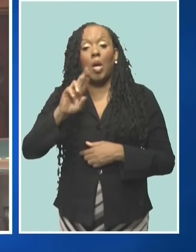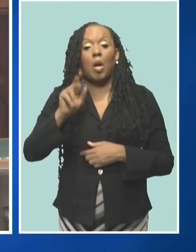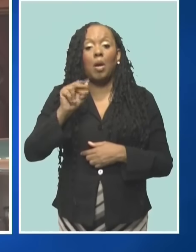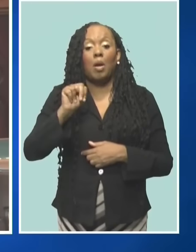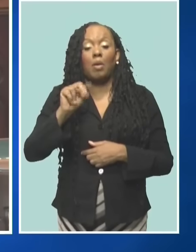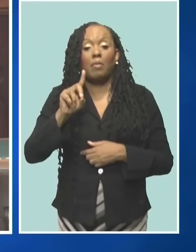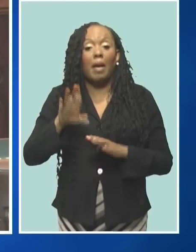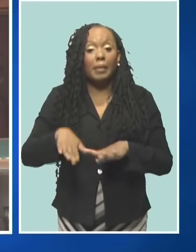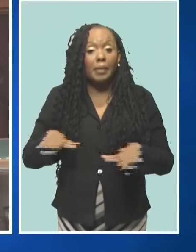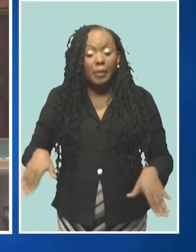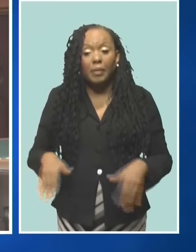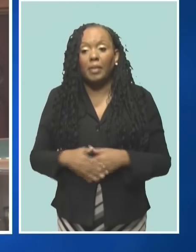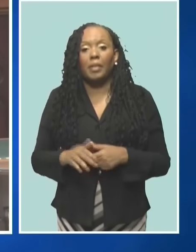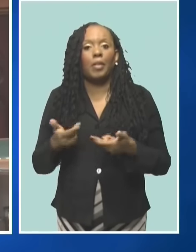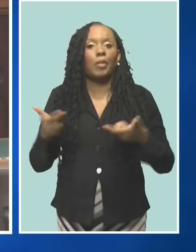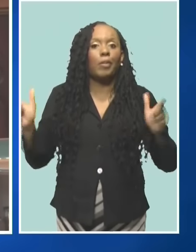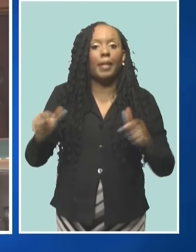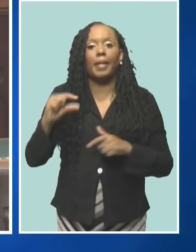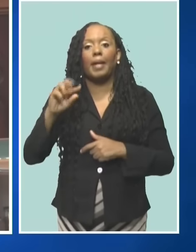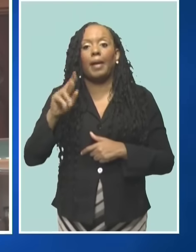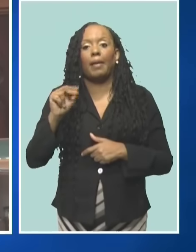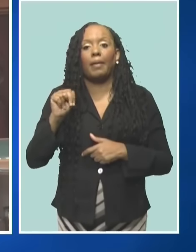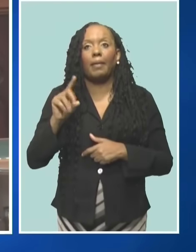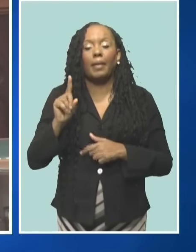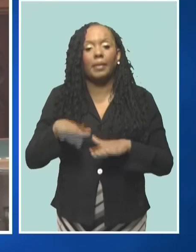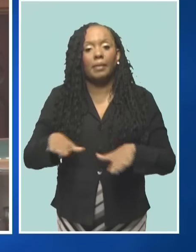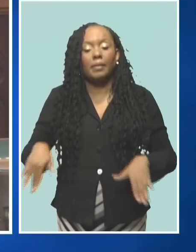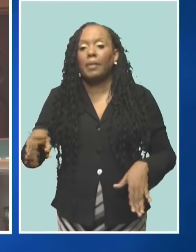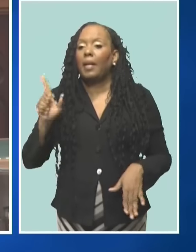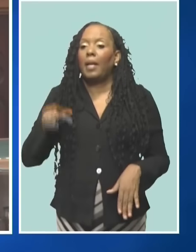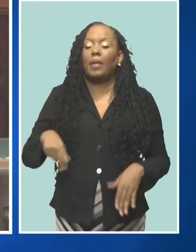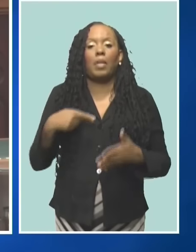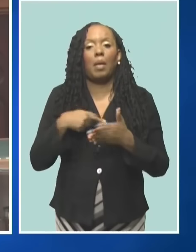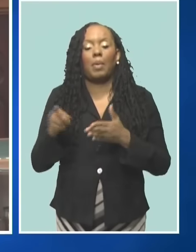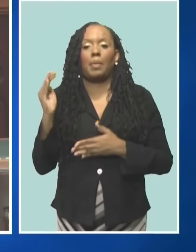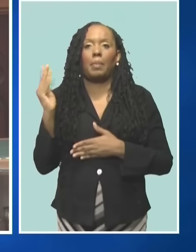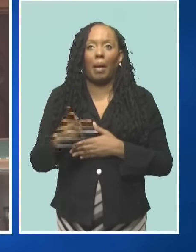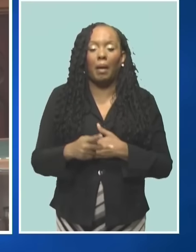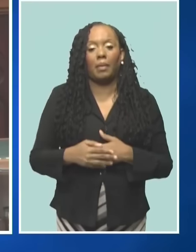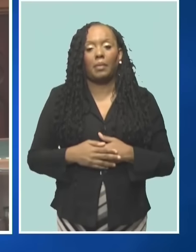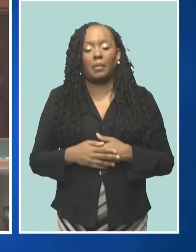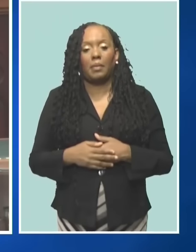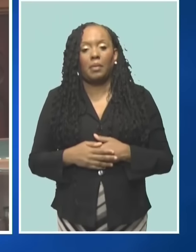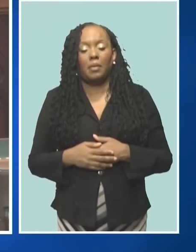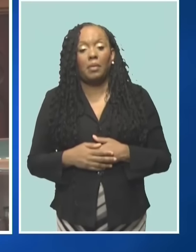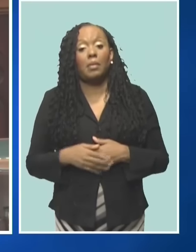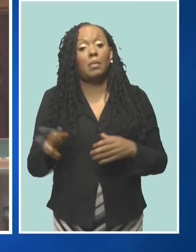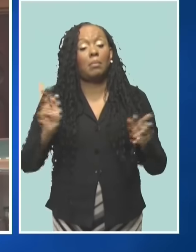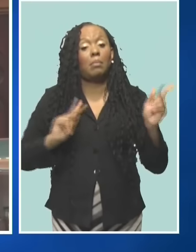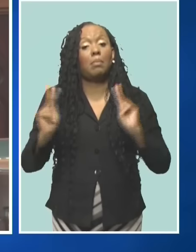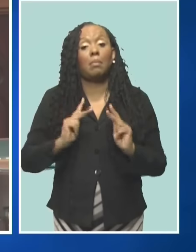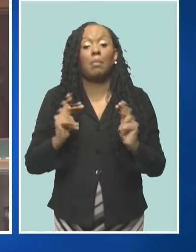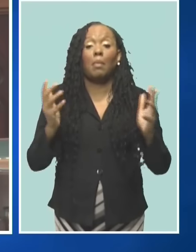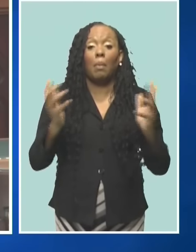And therefore, John Citizen and Mary Citizen want to know today